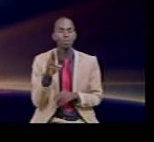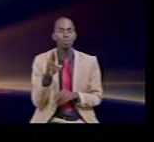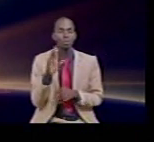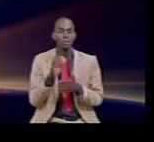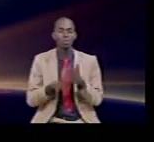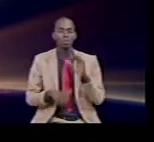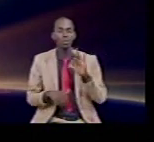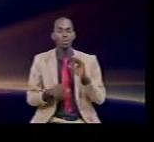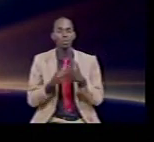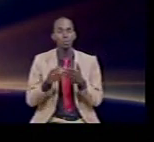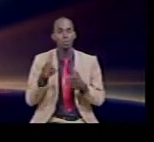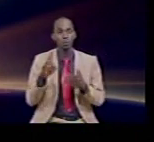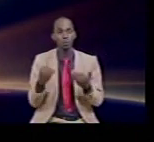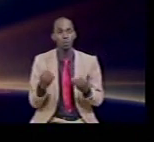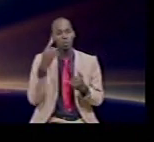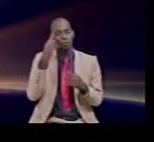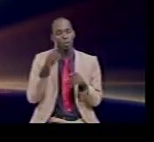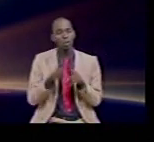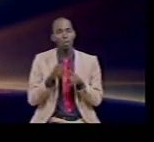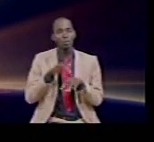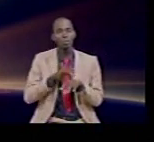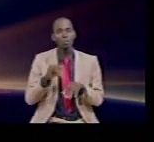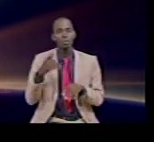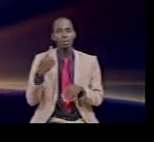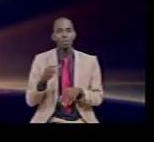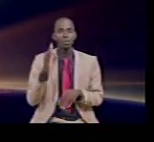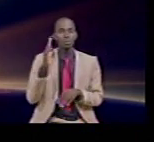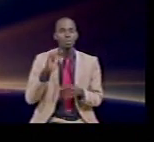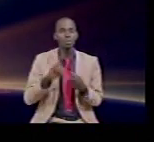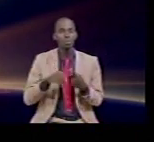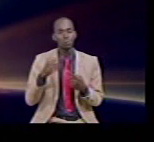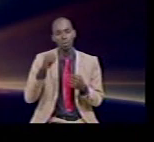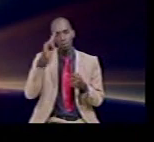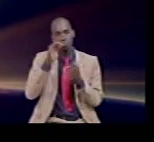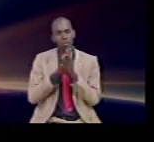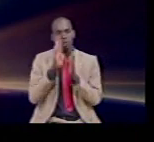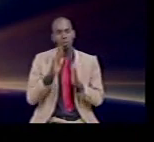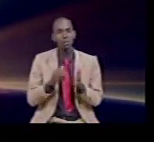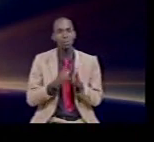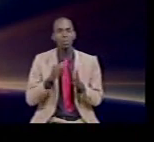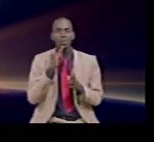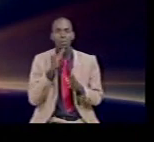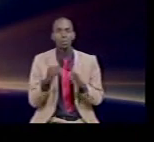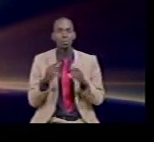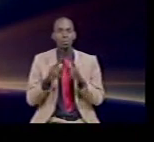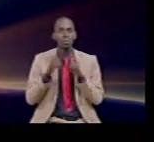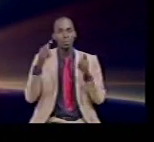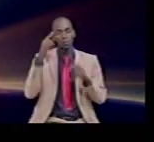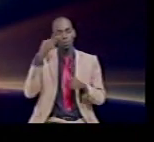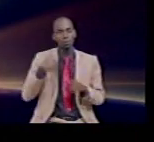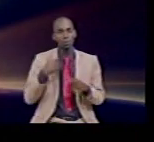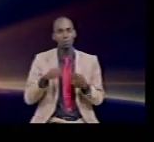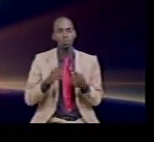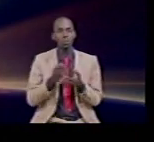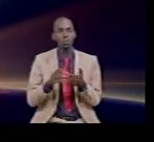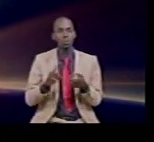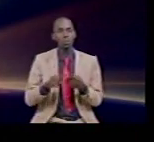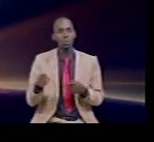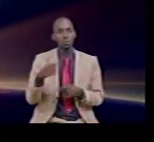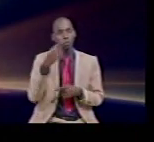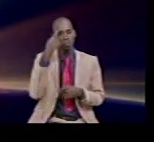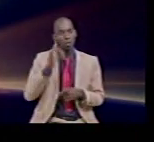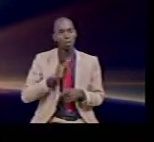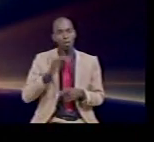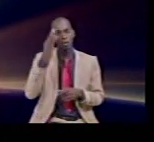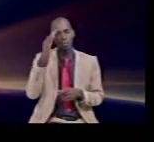9. For as touching the ministering to the saints, it is superfluous for me to write to you. For I know the forwardness